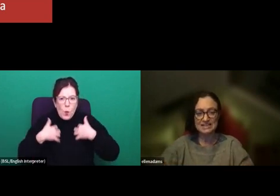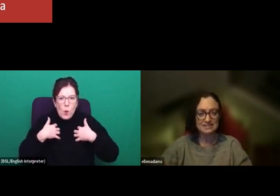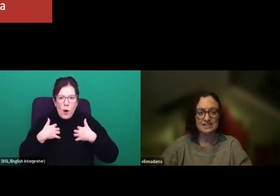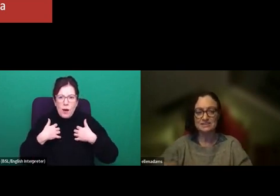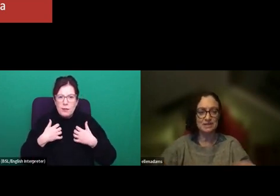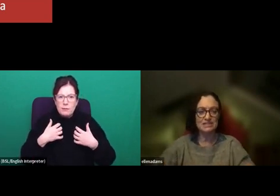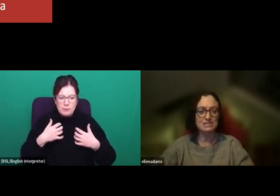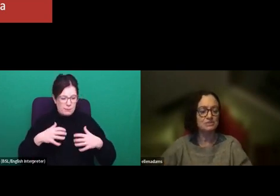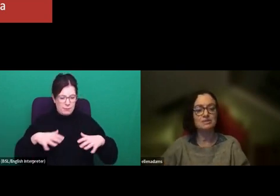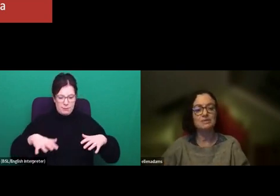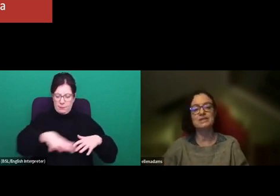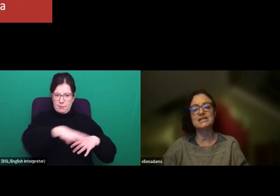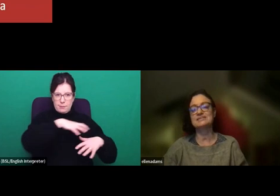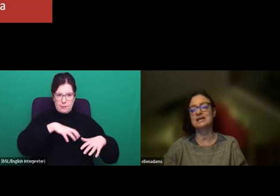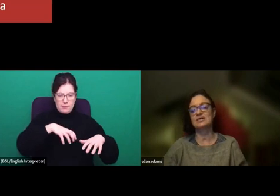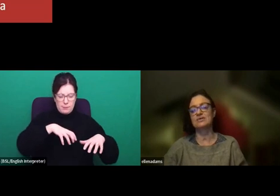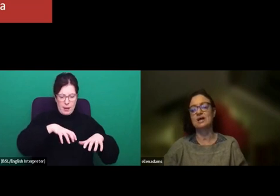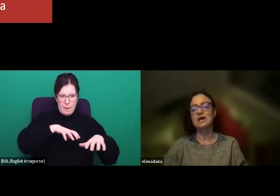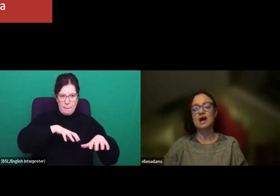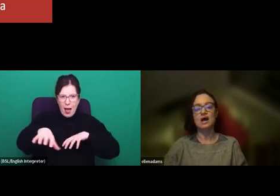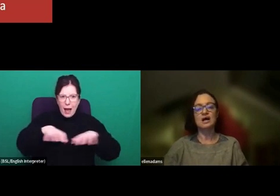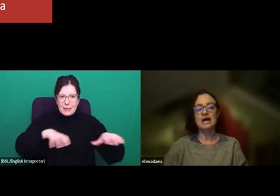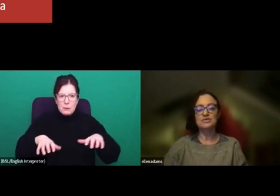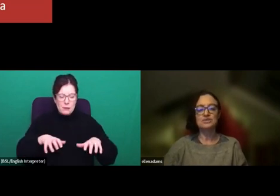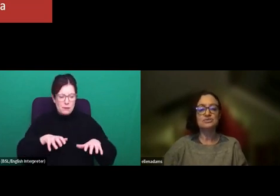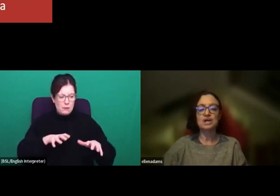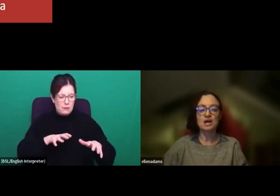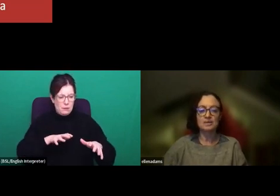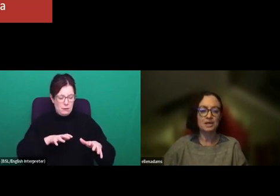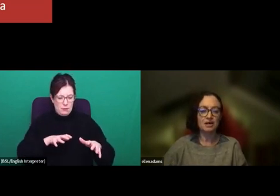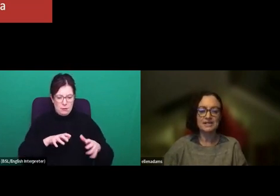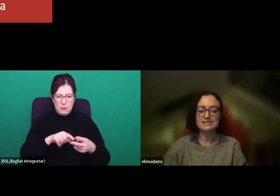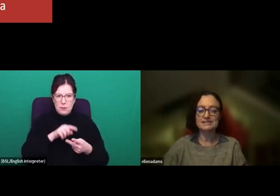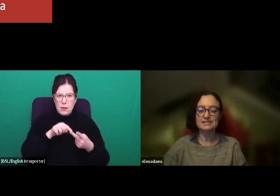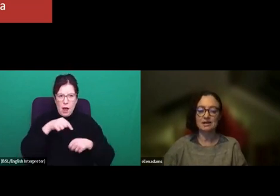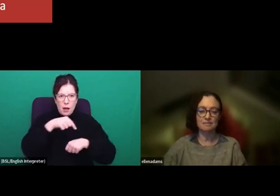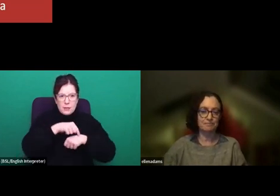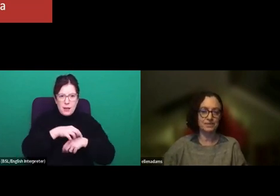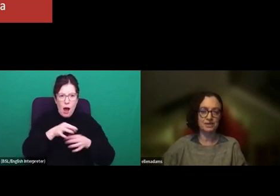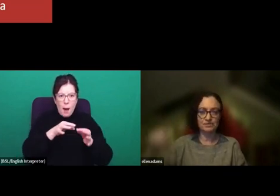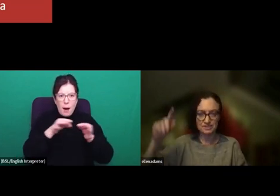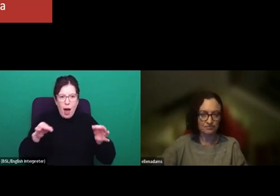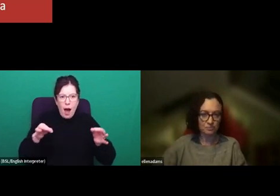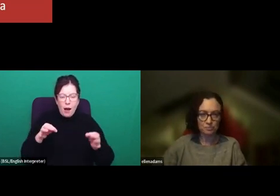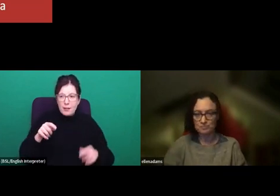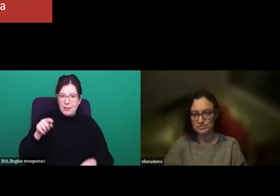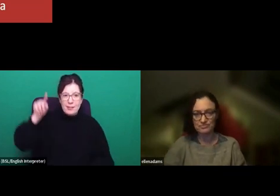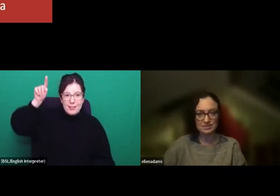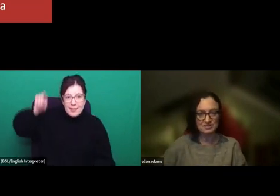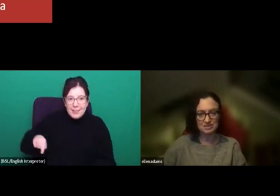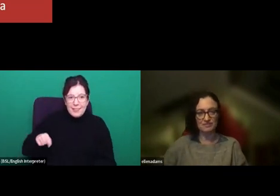to place things, placement and BSL, how you use timelines, you know, the